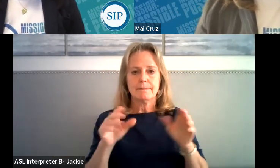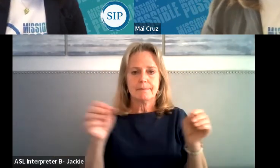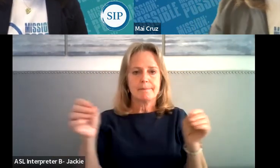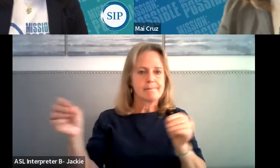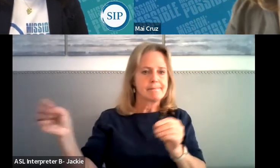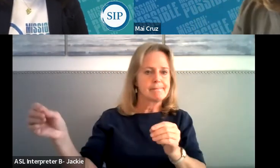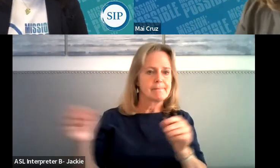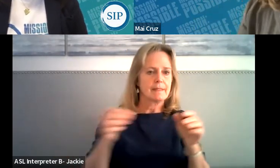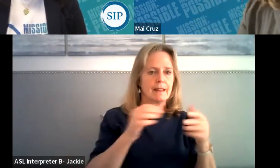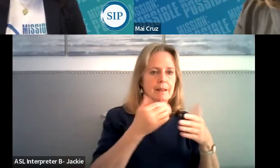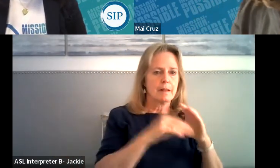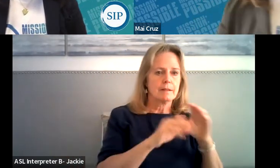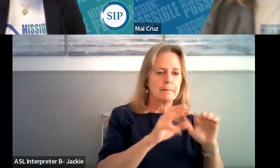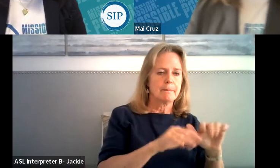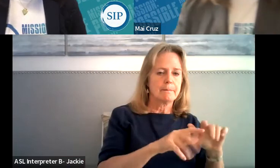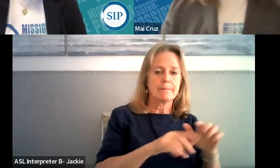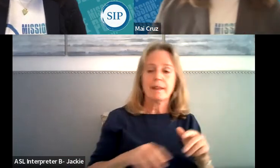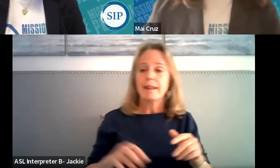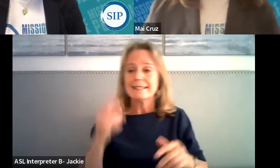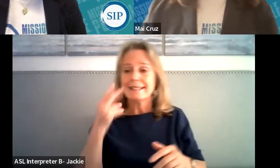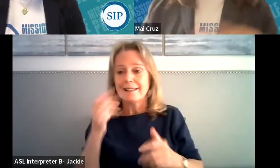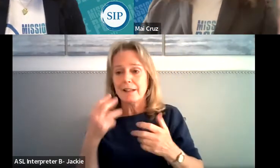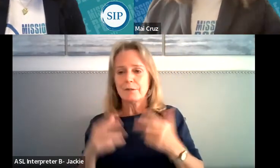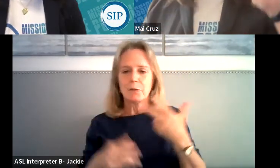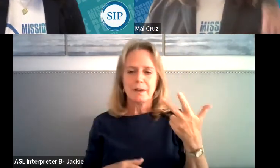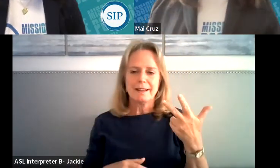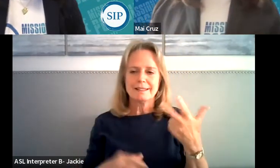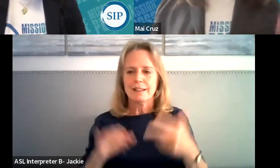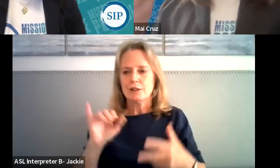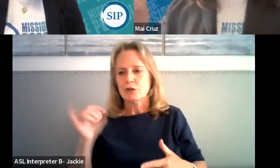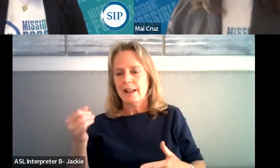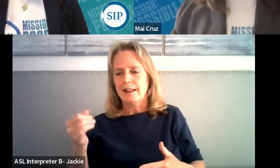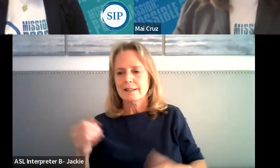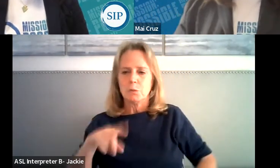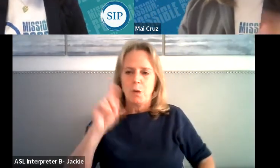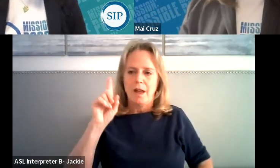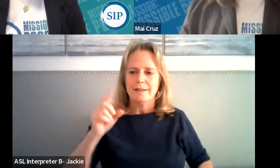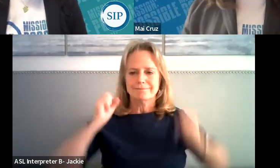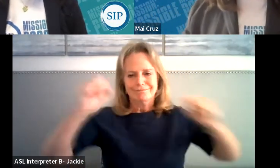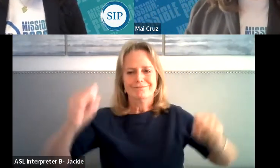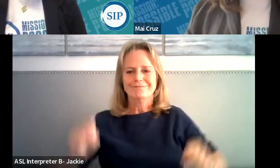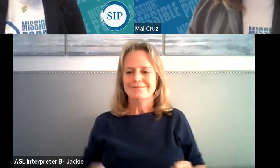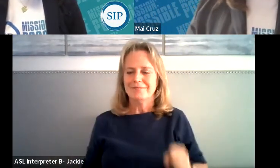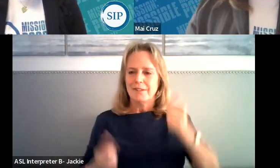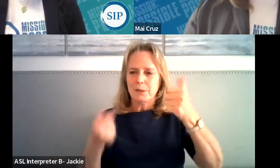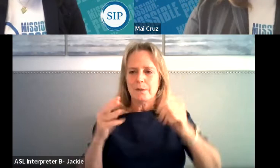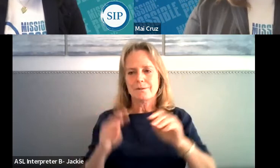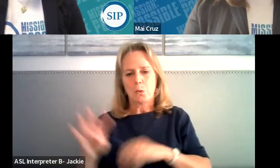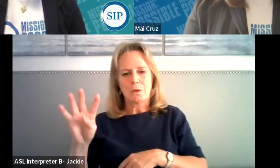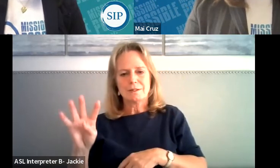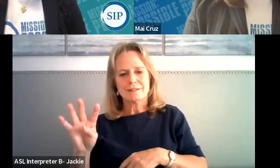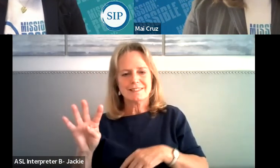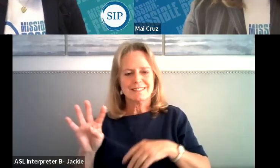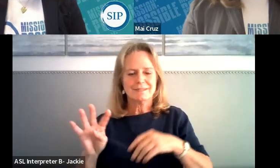you? Gwen, I'm seeing a lot of 3s. I mean, Janelle is a 1 on it, and there's a few 4s.